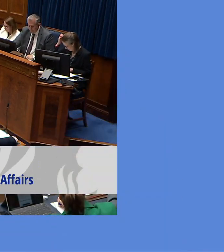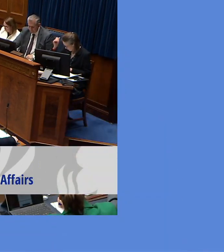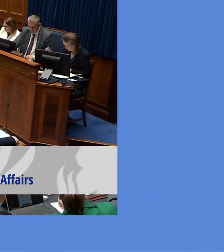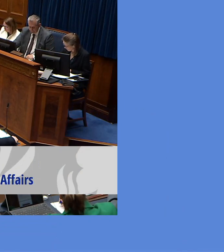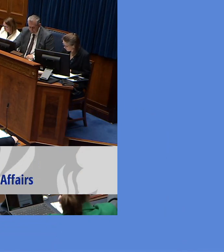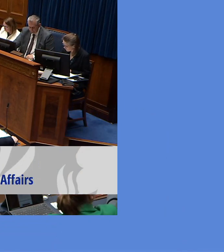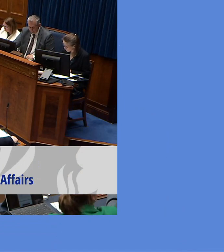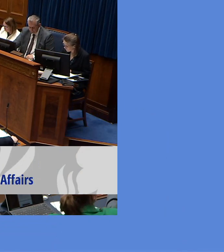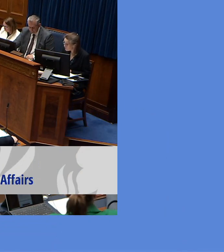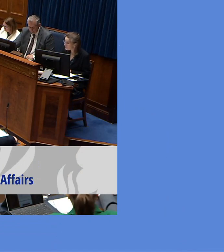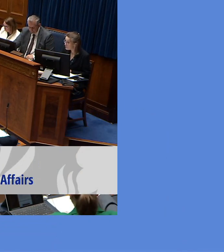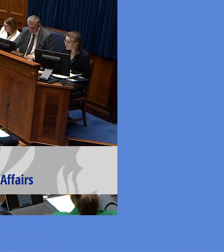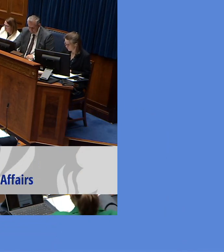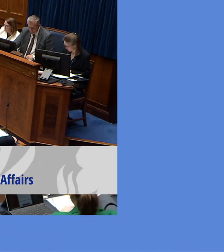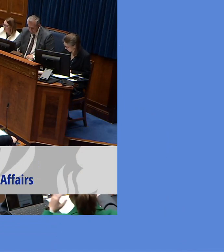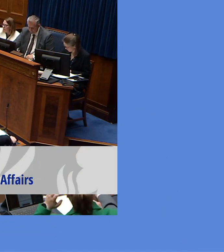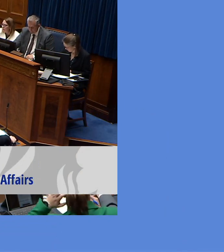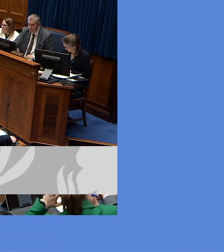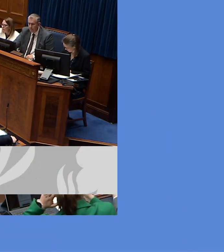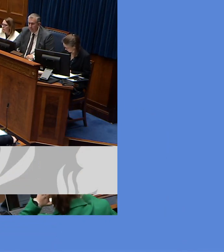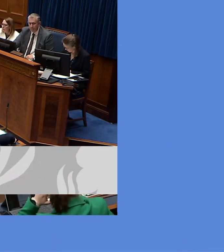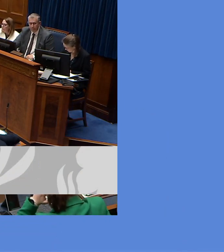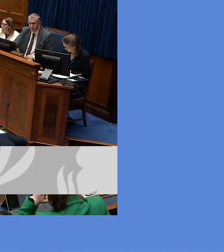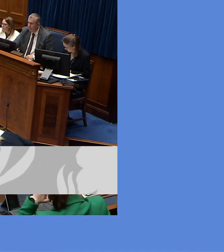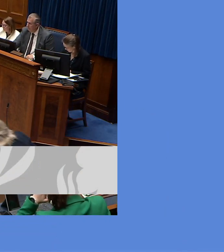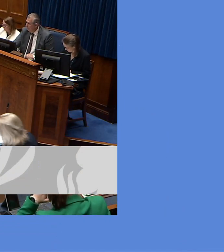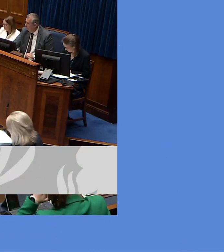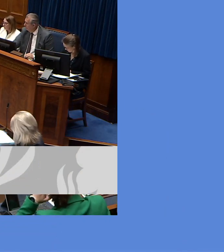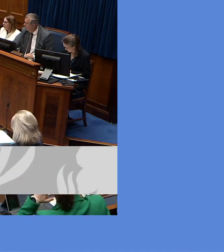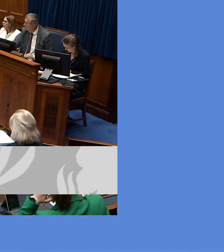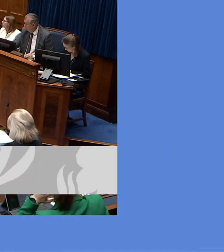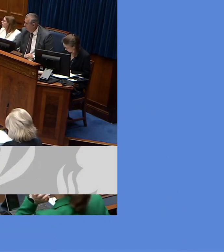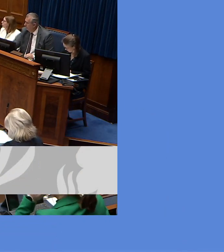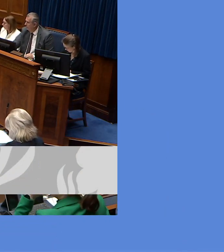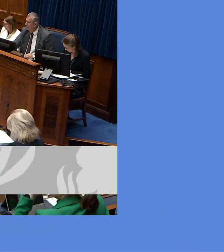Minister. Thank you, Mr. Speaker. It is widely recognised that Northern Ireland's natural environment